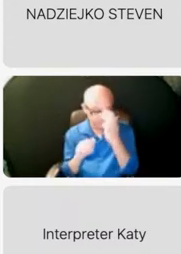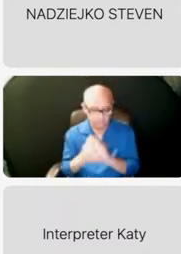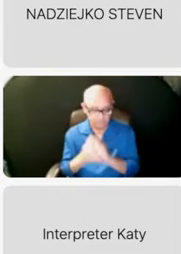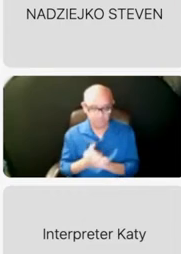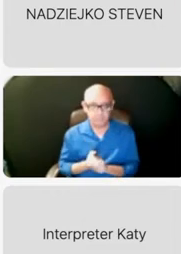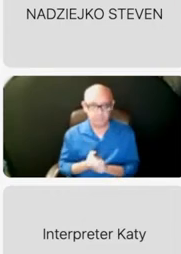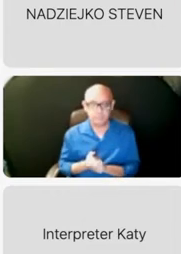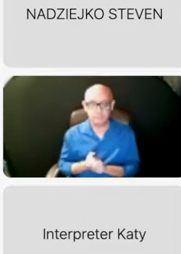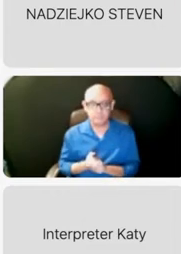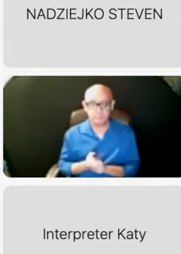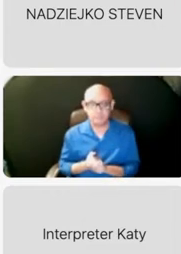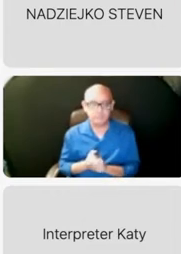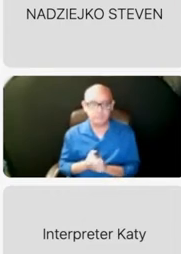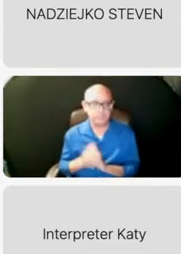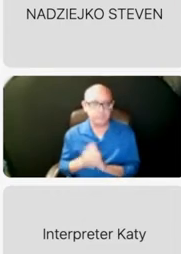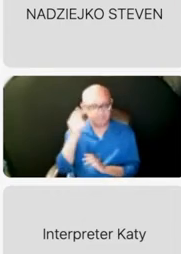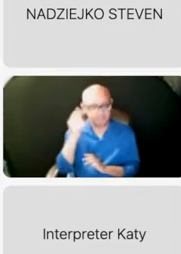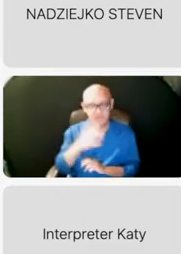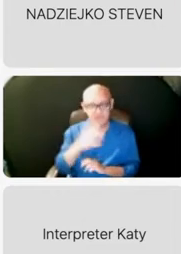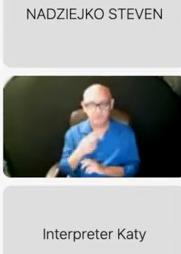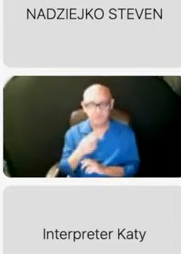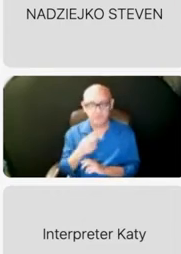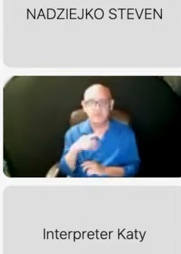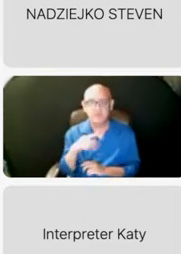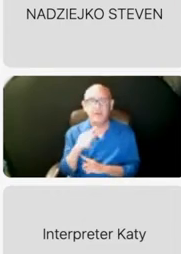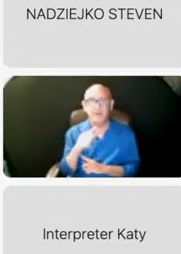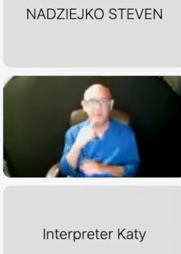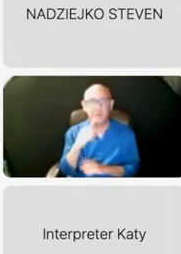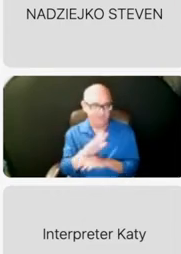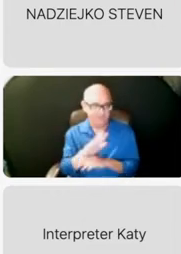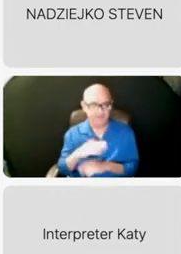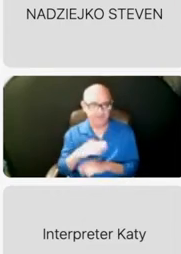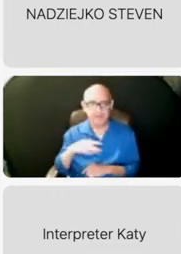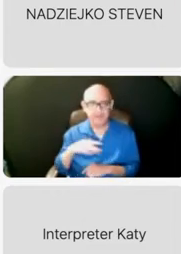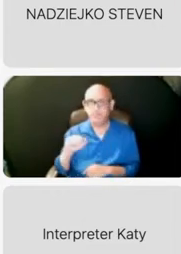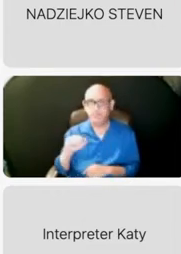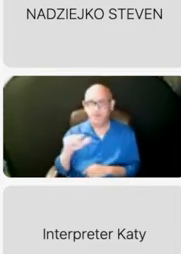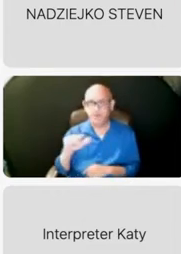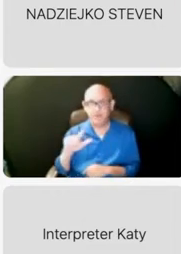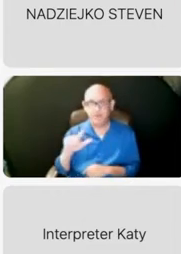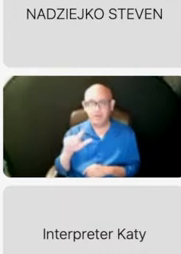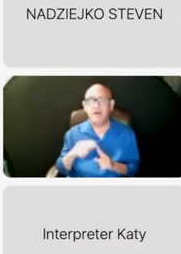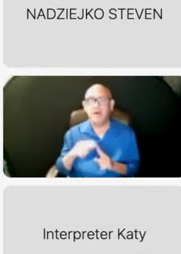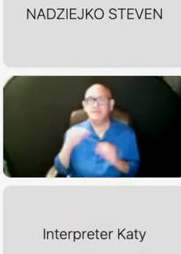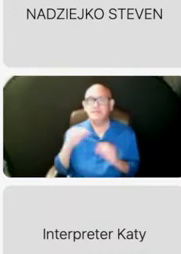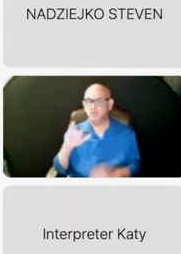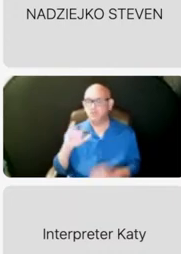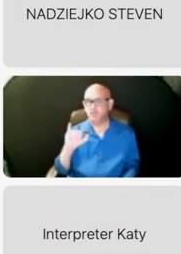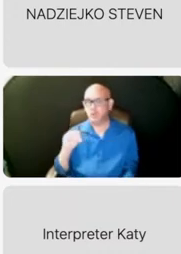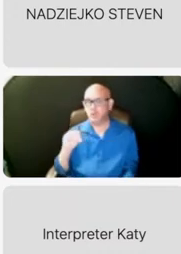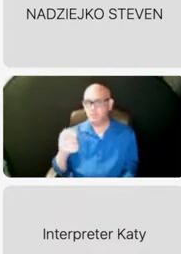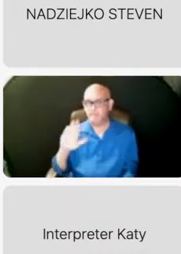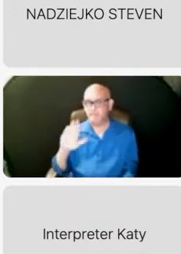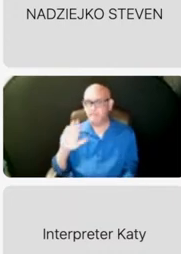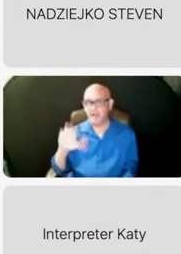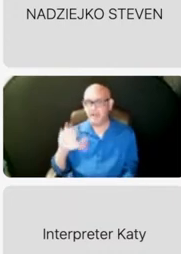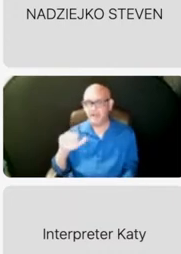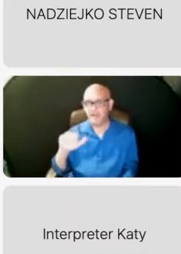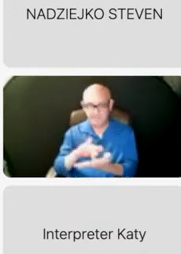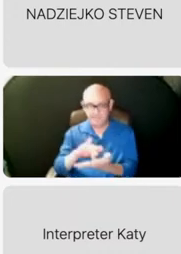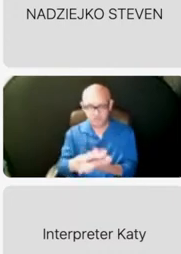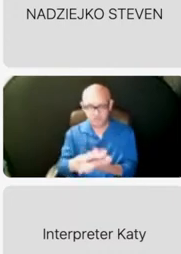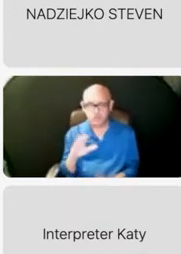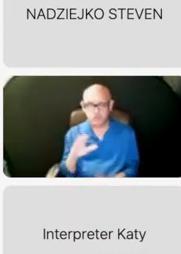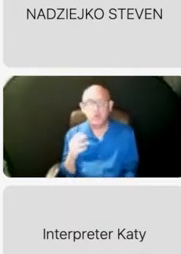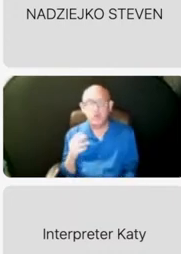good evening everyone school board my name is paul lucero i teach at joe barca middle school and i am the vice president of the association with golden